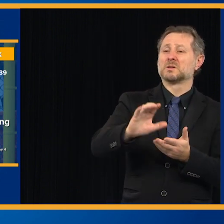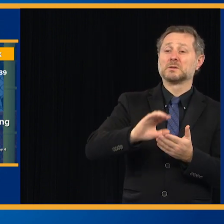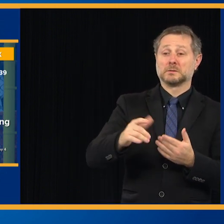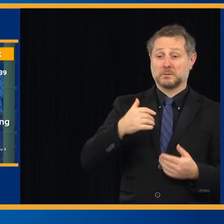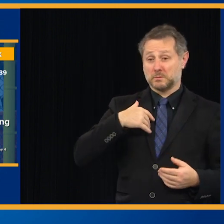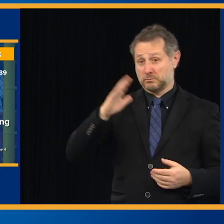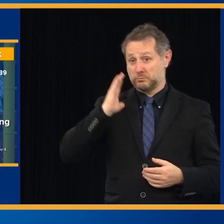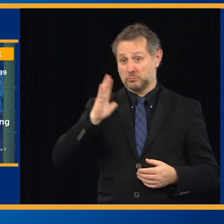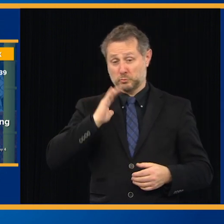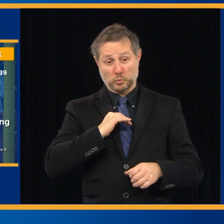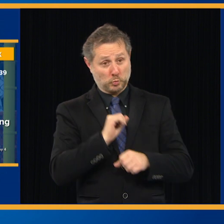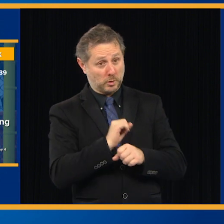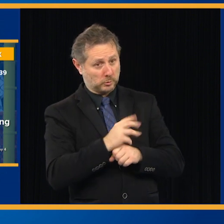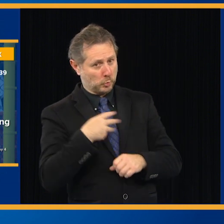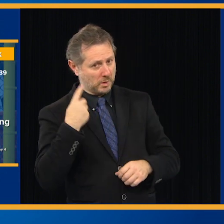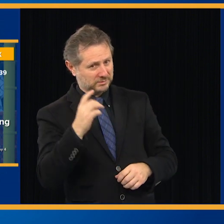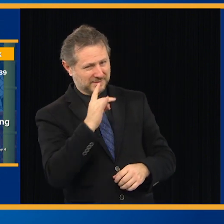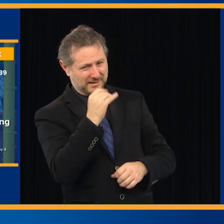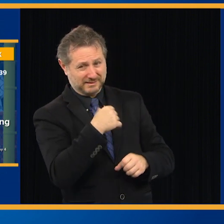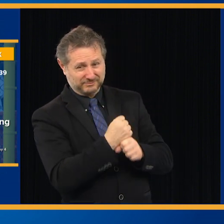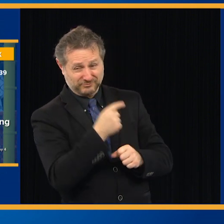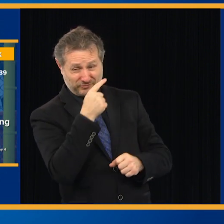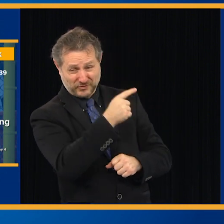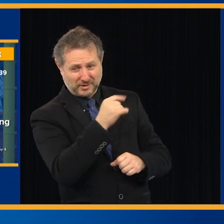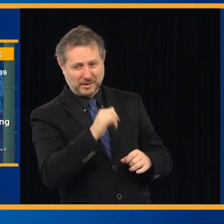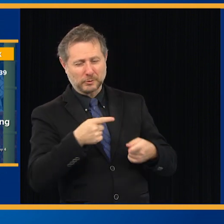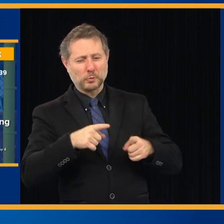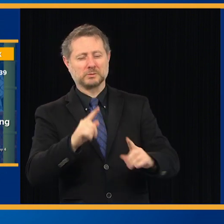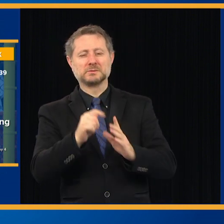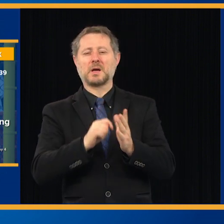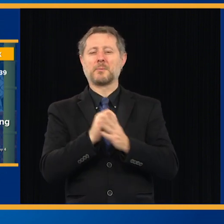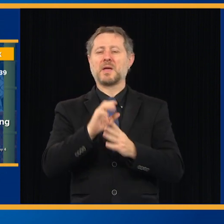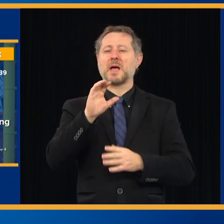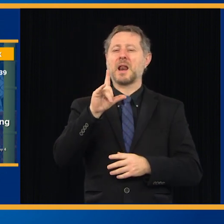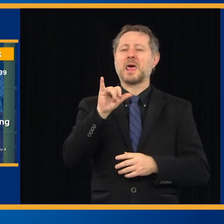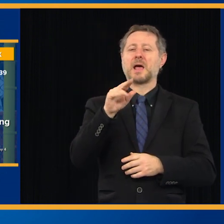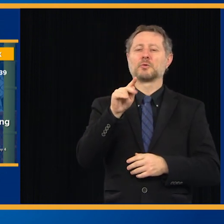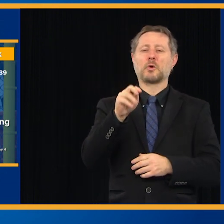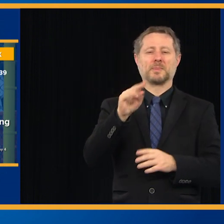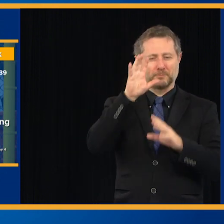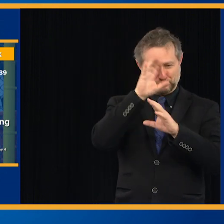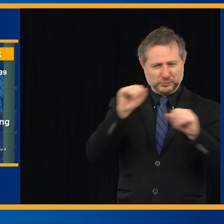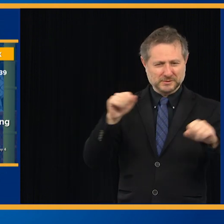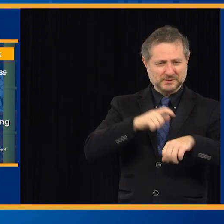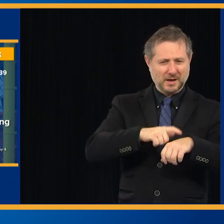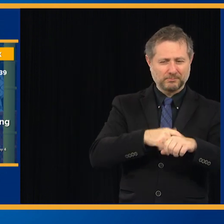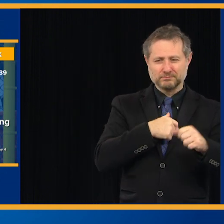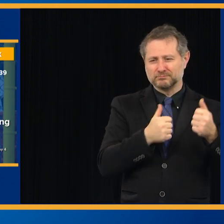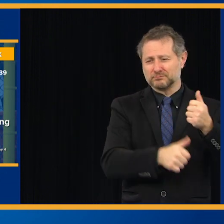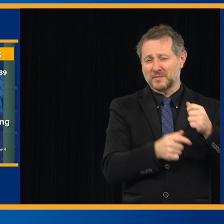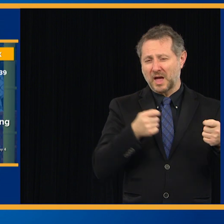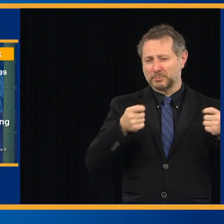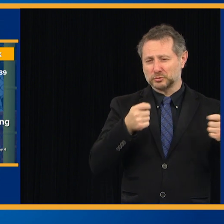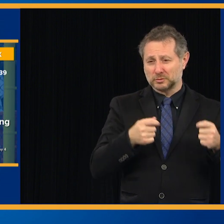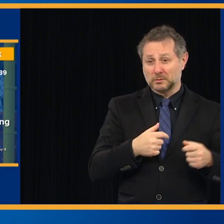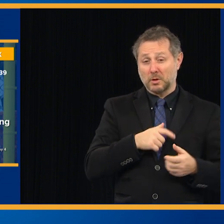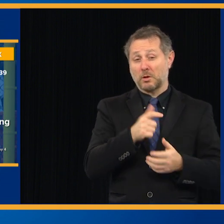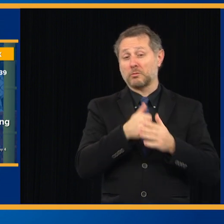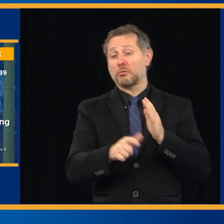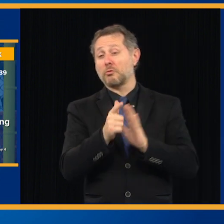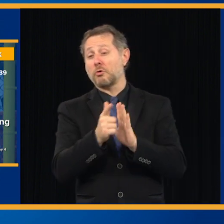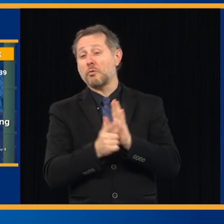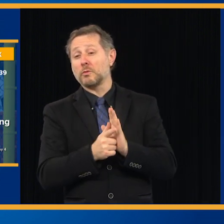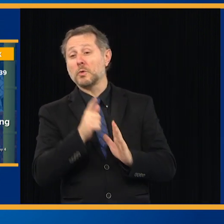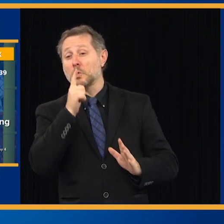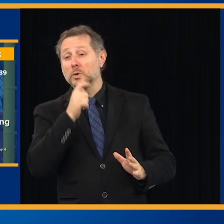years in the Clinton administration. Everything becomes a political game. Every piece of legislation becomes a political game. So when they